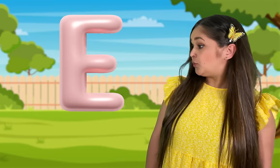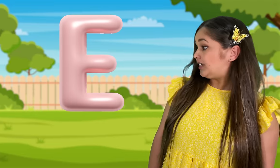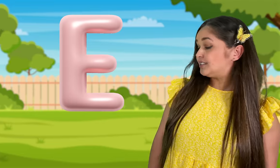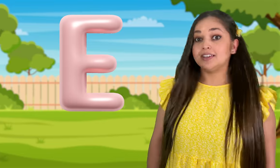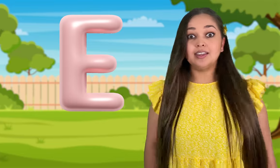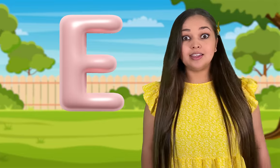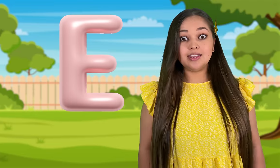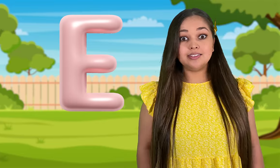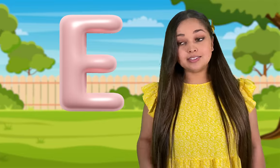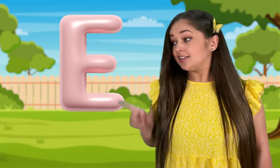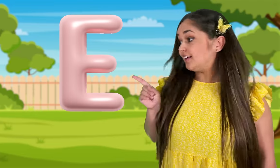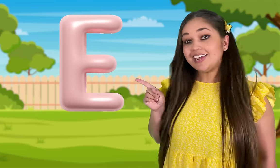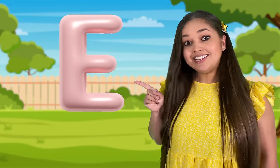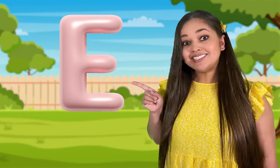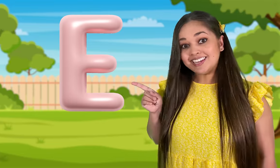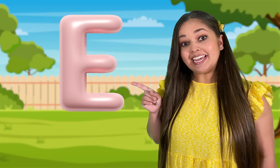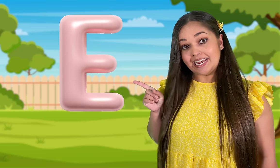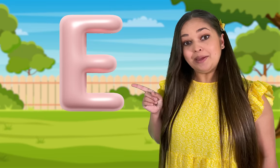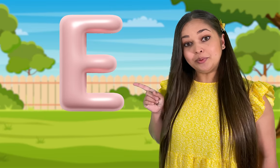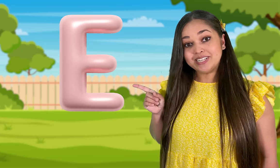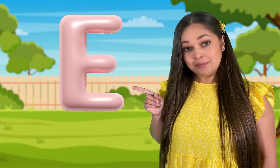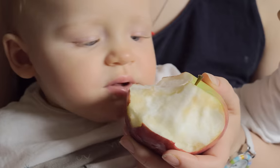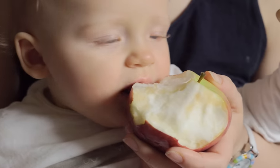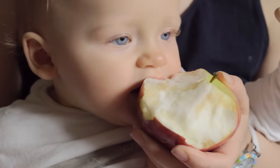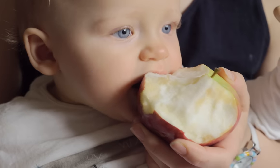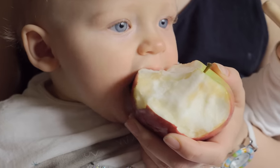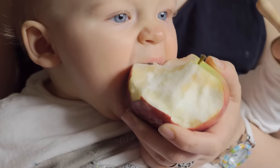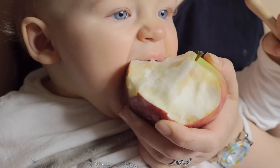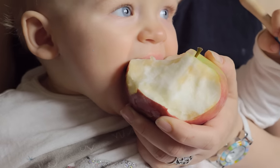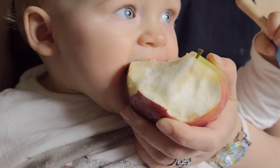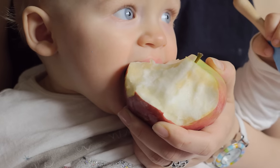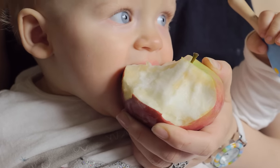to eat, eat, eat apples and